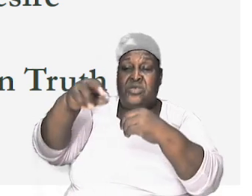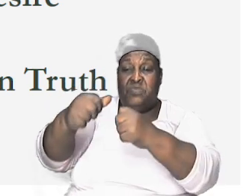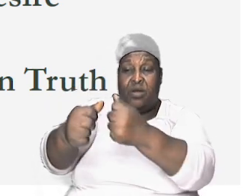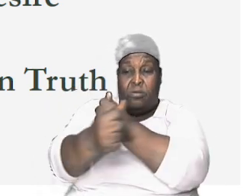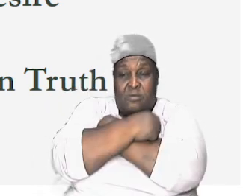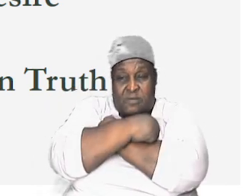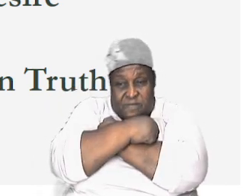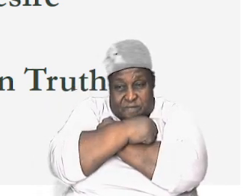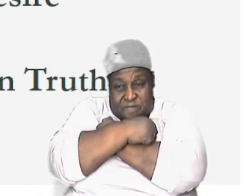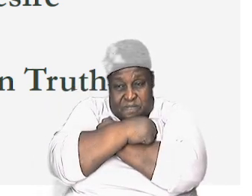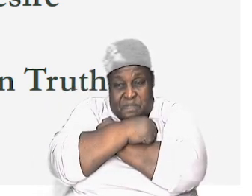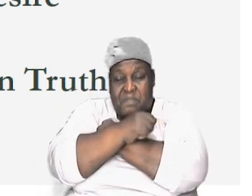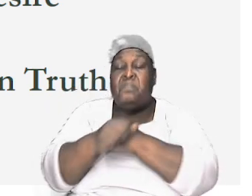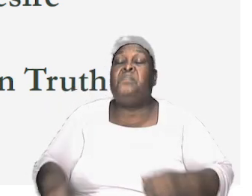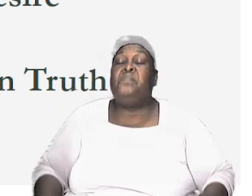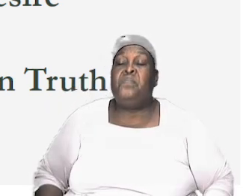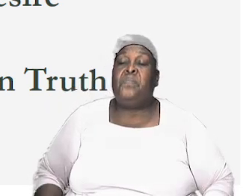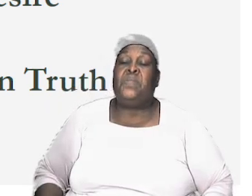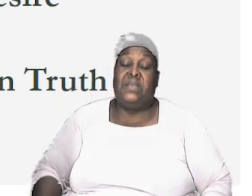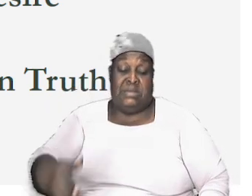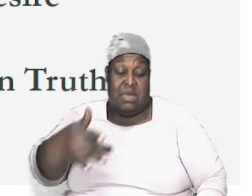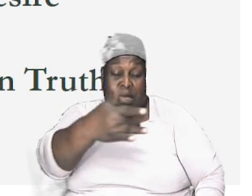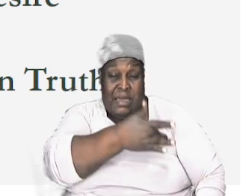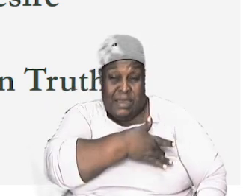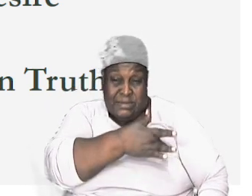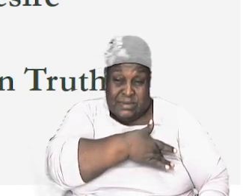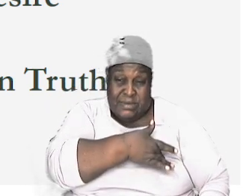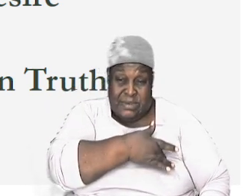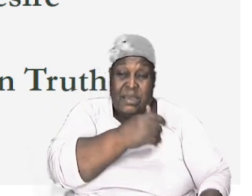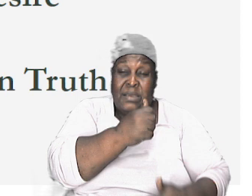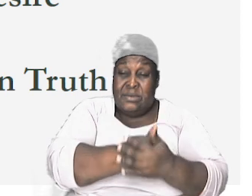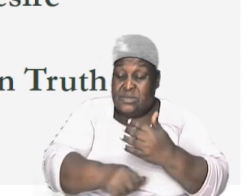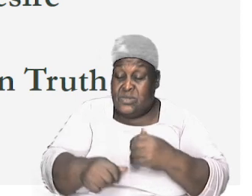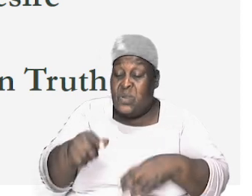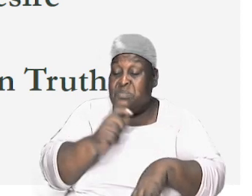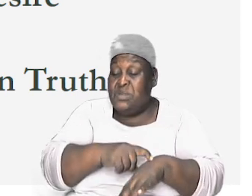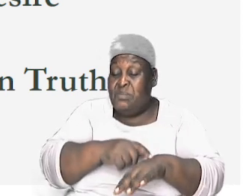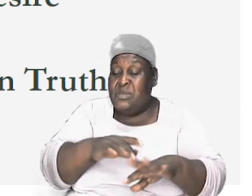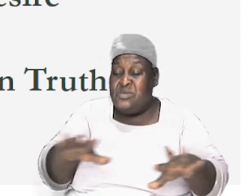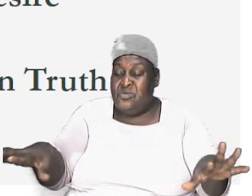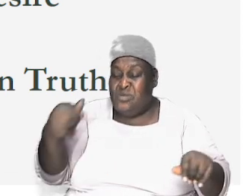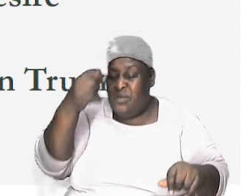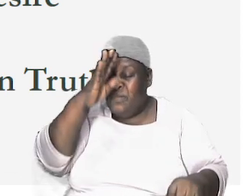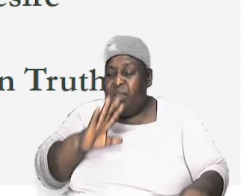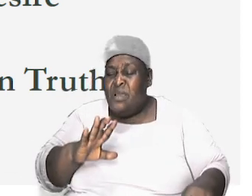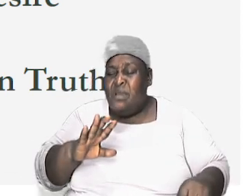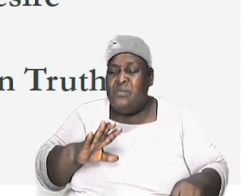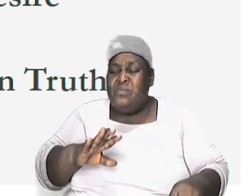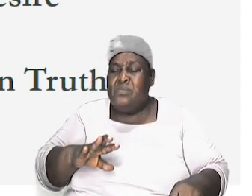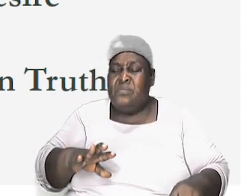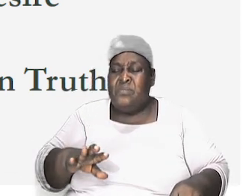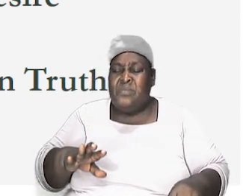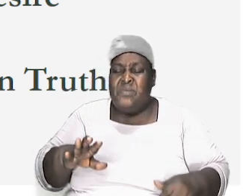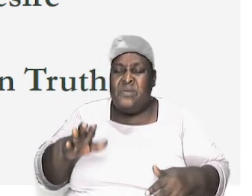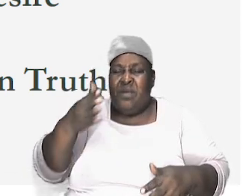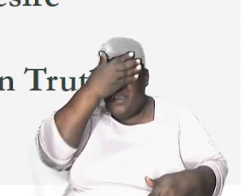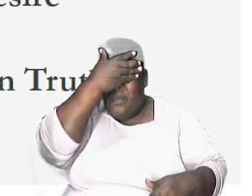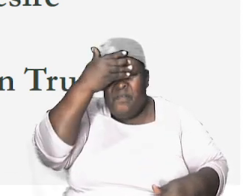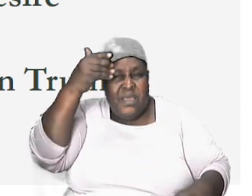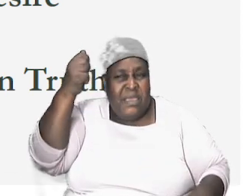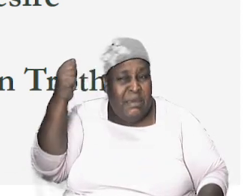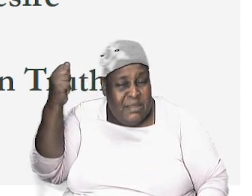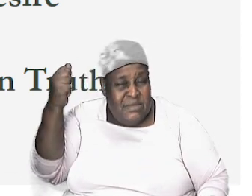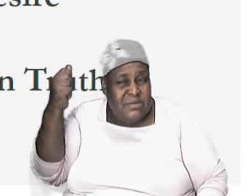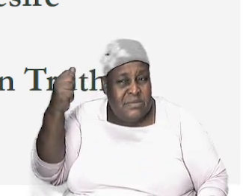John chapter 4. It's the heart. And sometimes as children of God, we tend to forget. You know, like the children